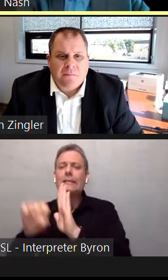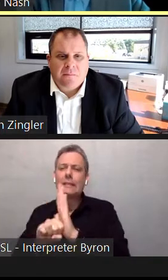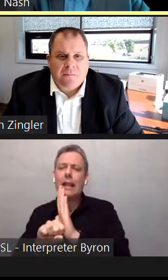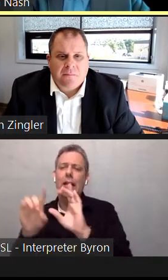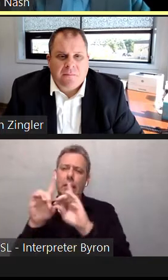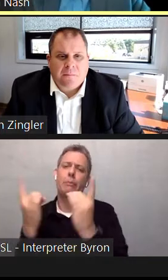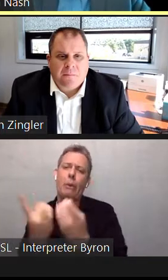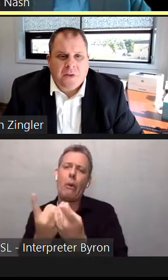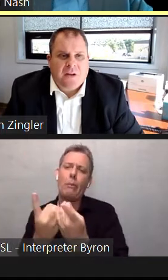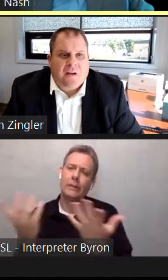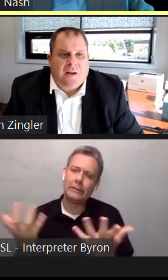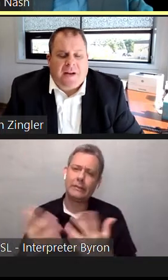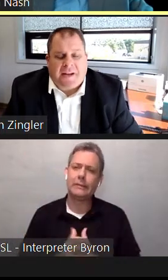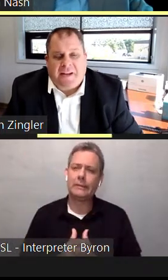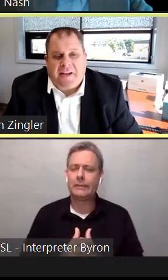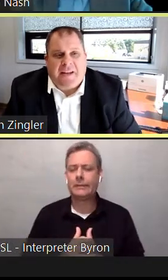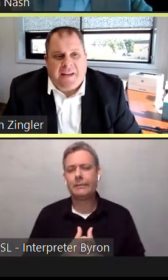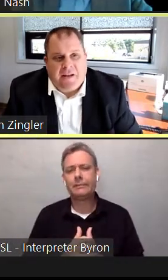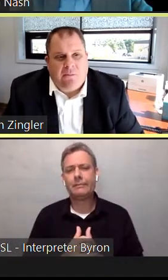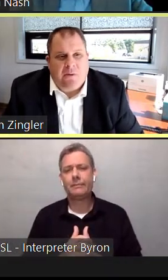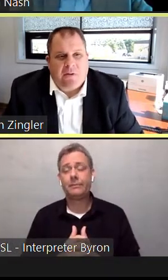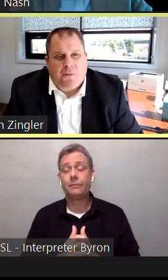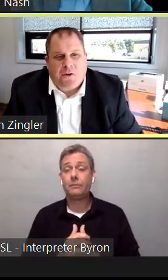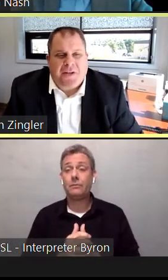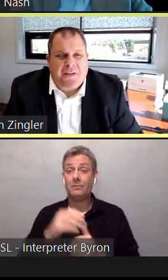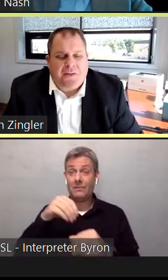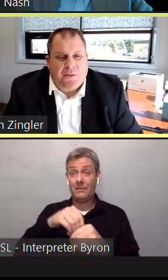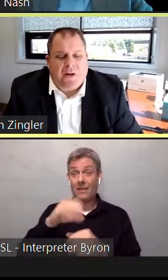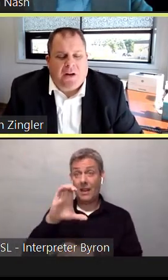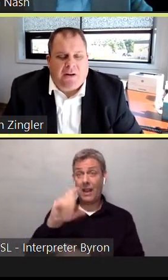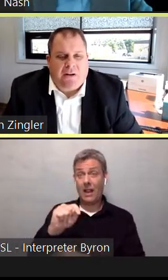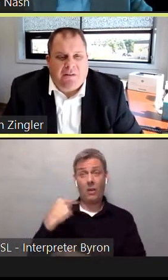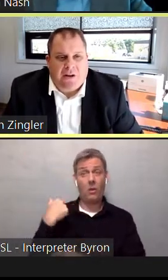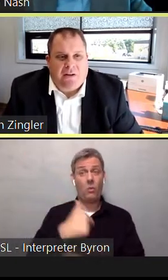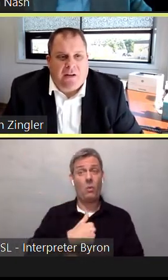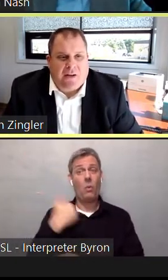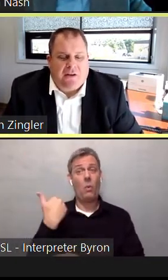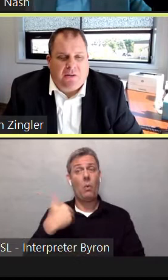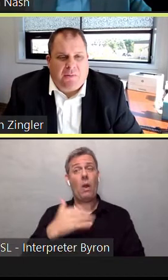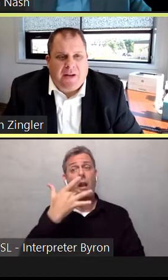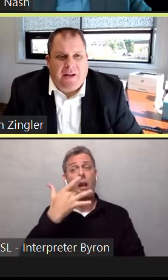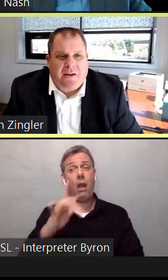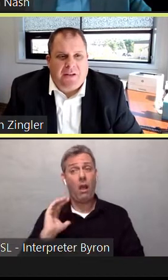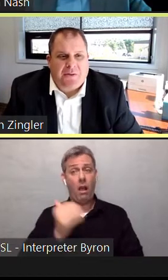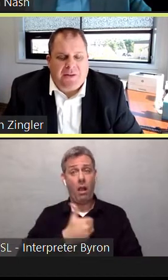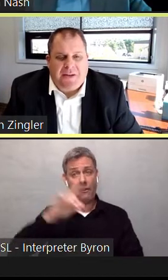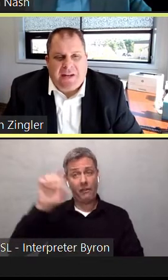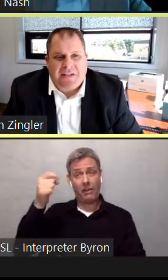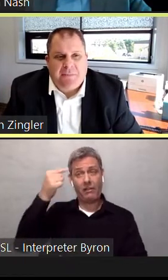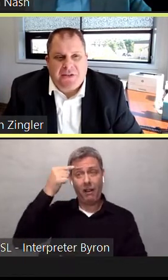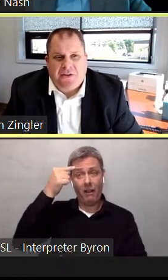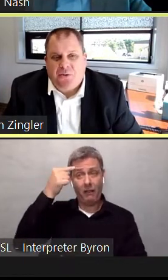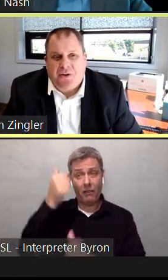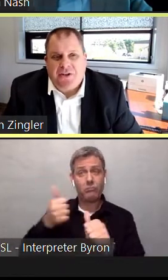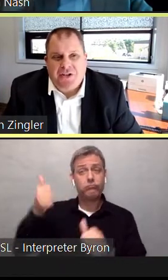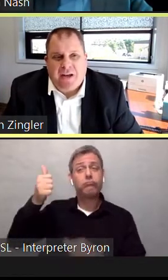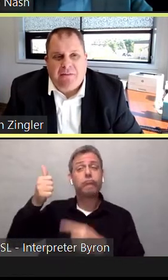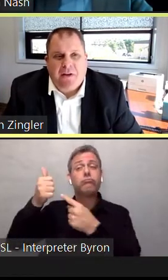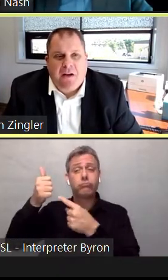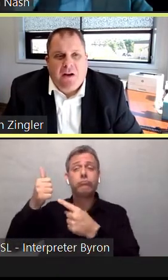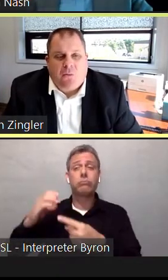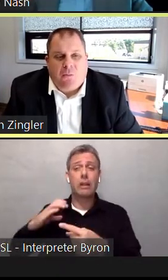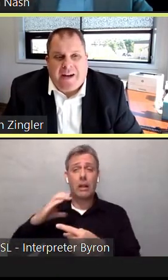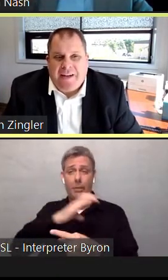Services. And in Connecticut, we were fortunate to our governor, Governor Lamont, and also our DDS Commissioner, Jordan